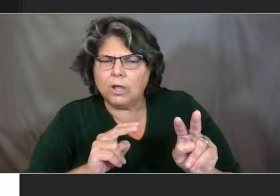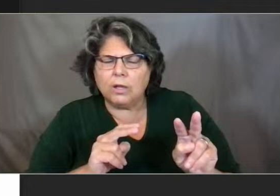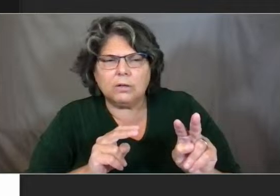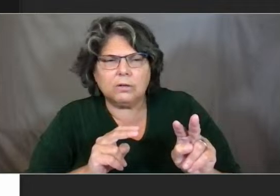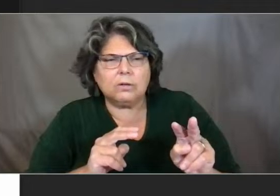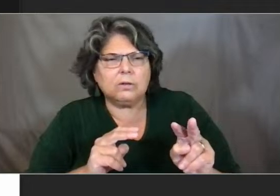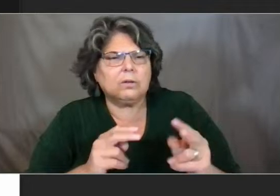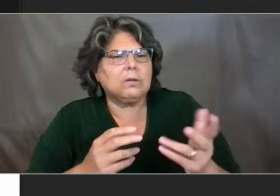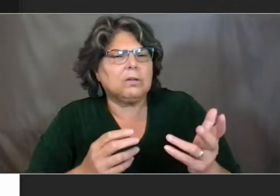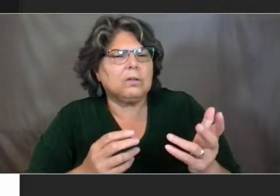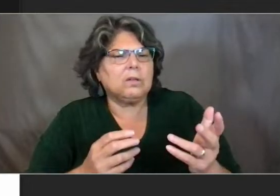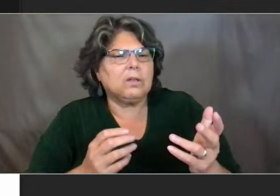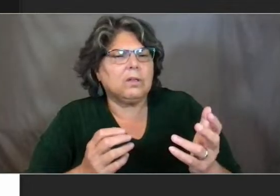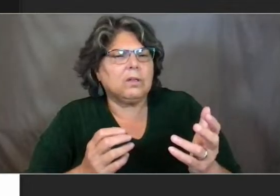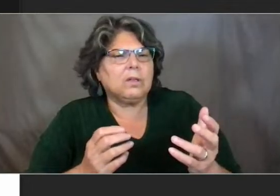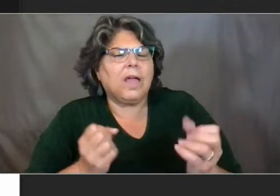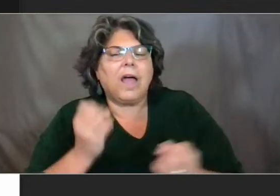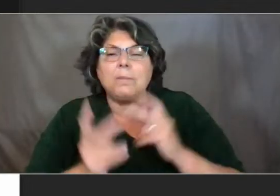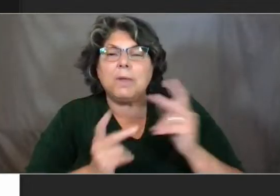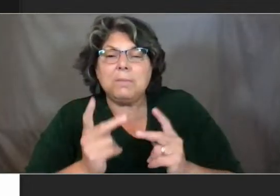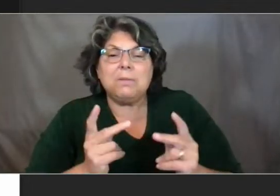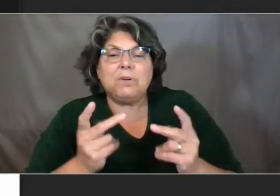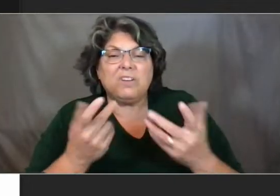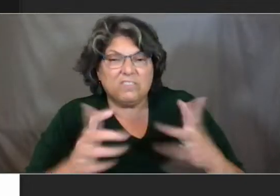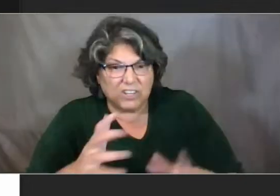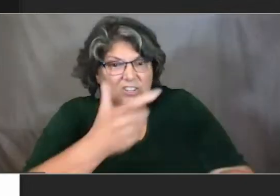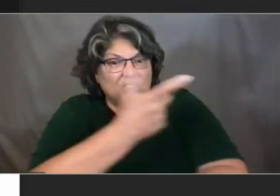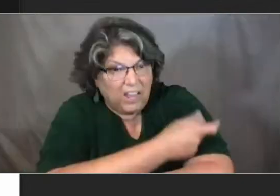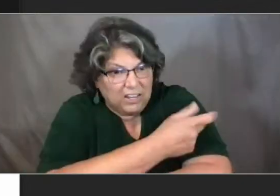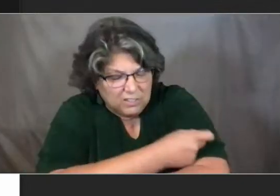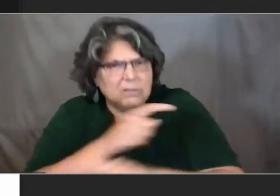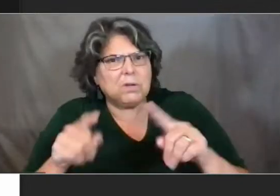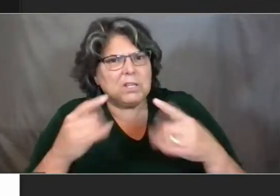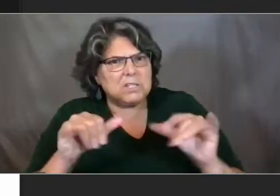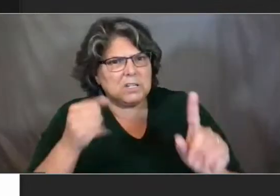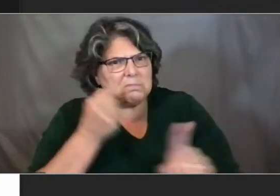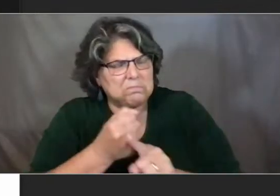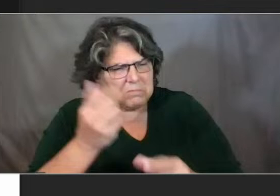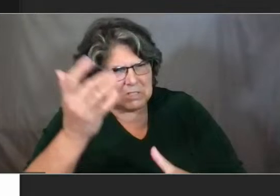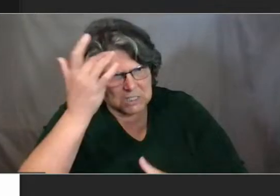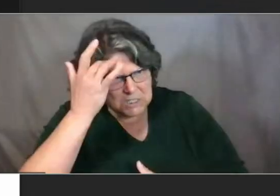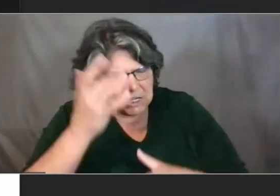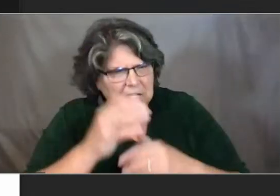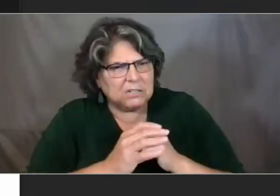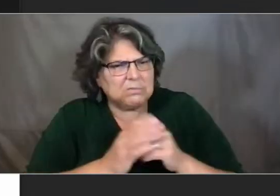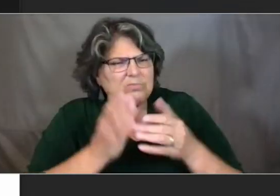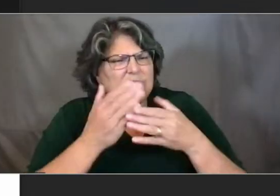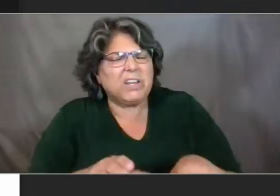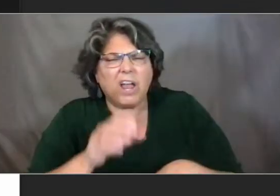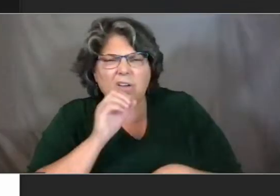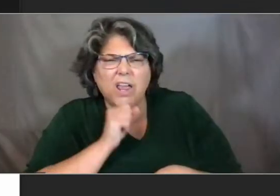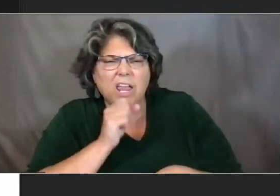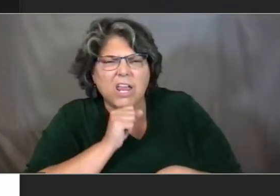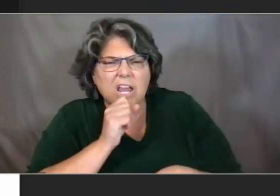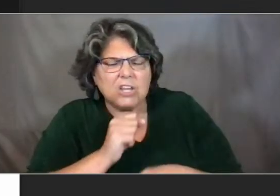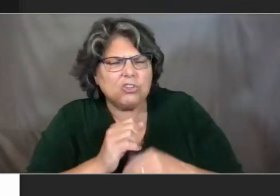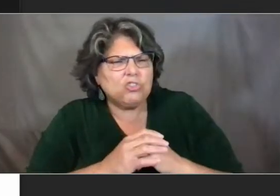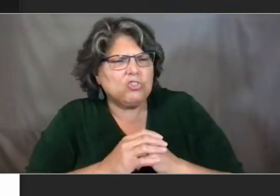seeing post-vaccination infections. And then this is a breakdown of age for those who